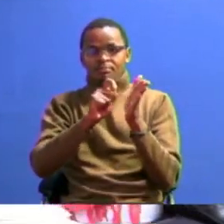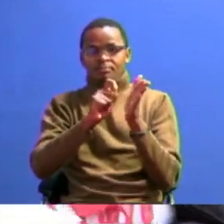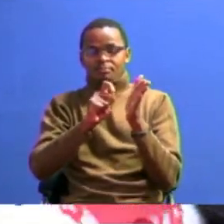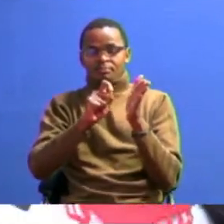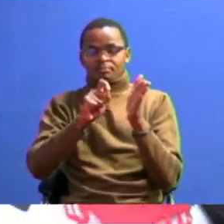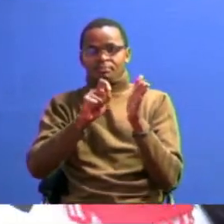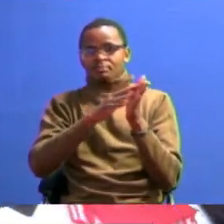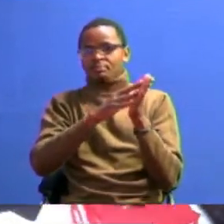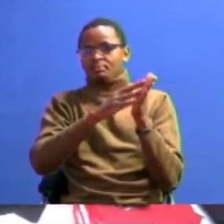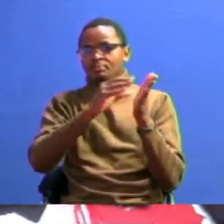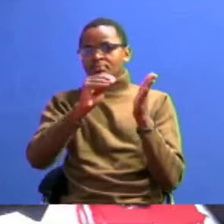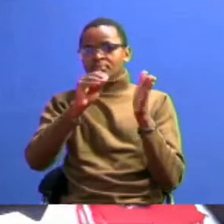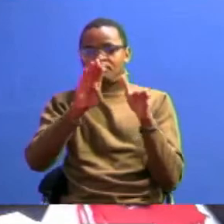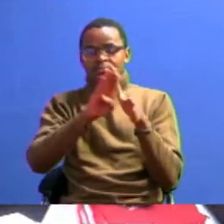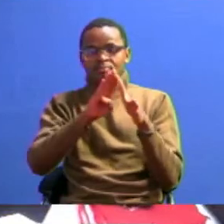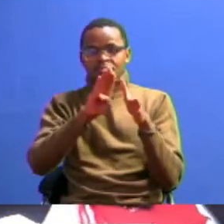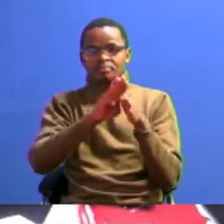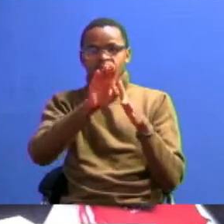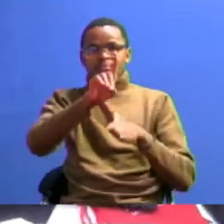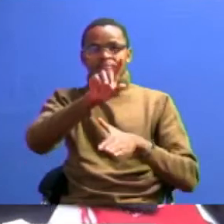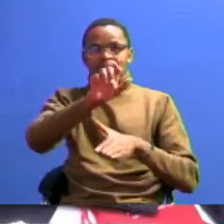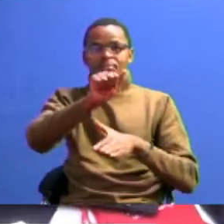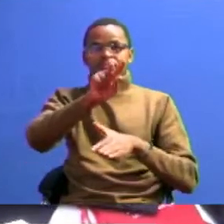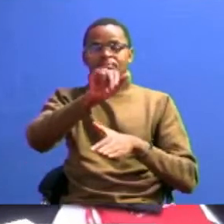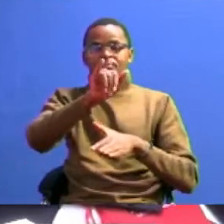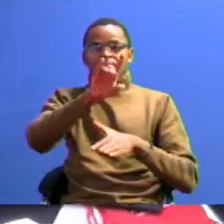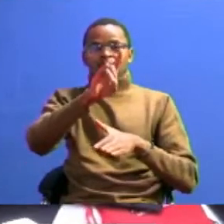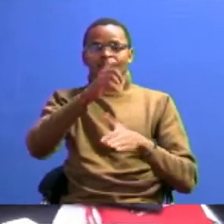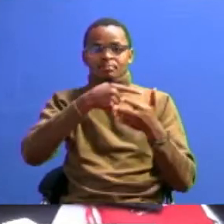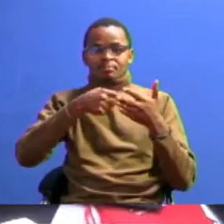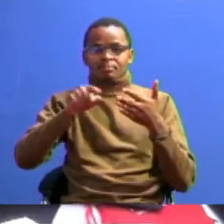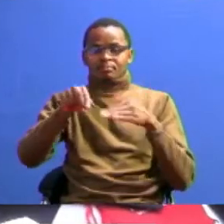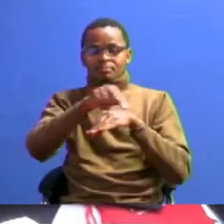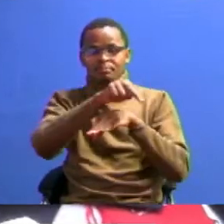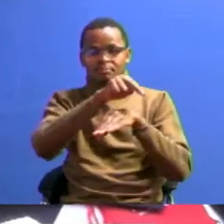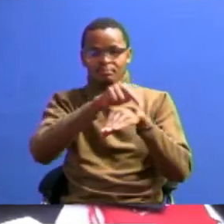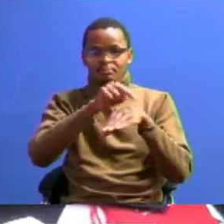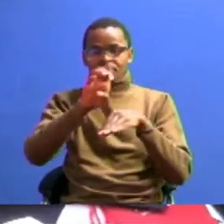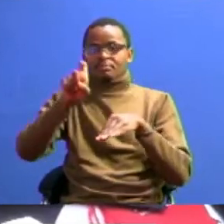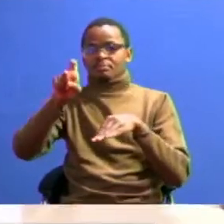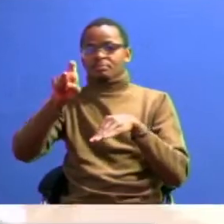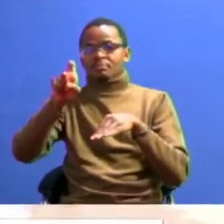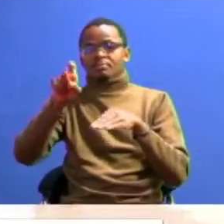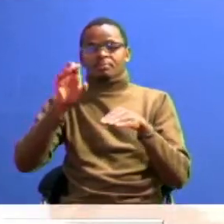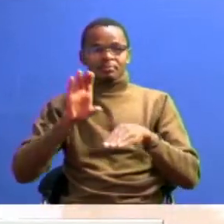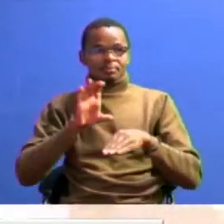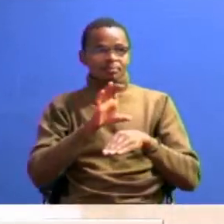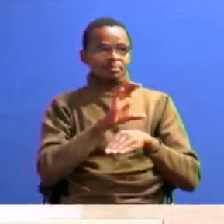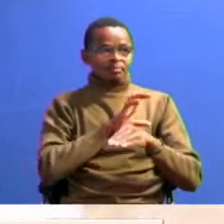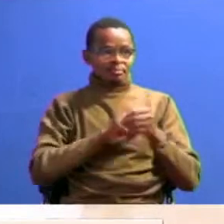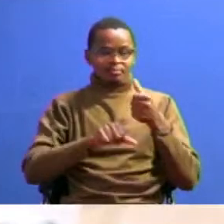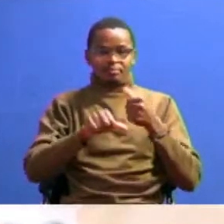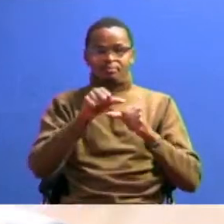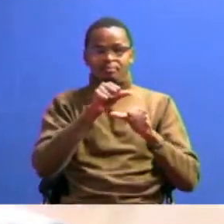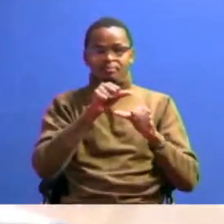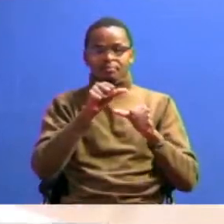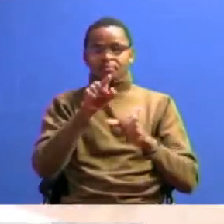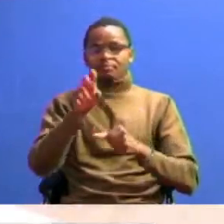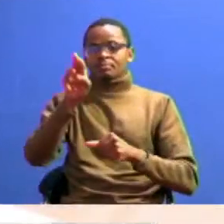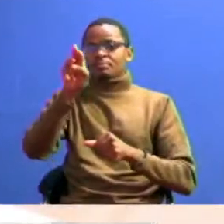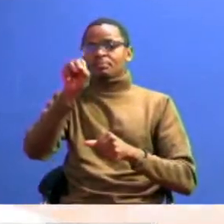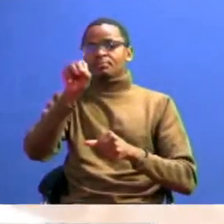of Jeremiah Kioni and David Morathe, citing the approval of the National Executive Committee on the action placed upon